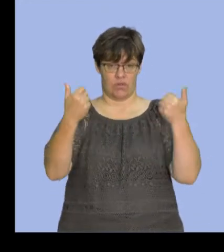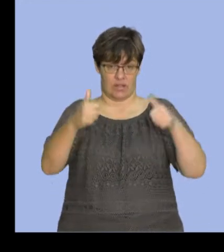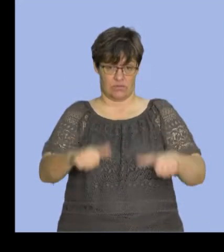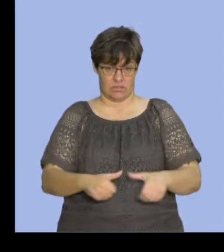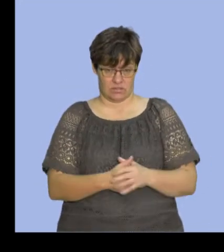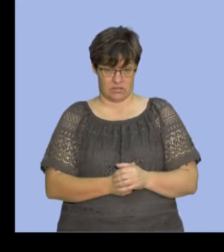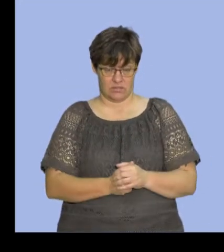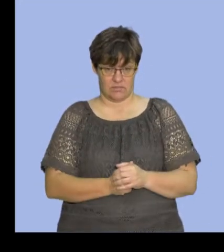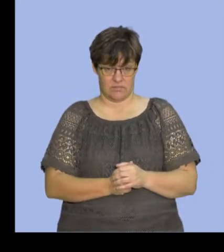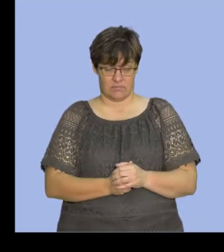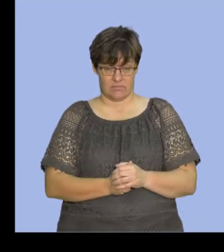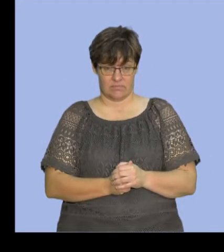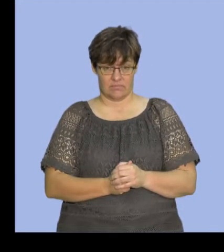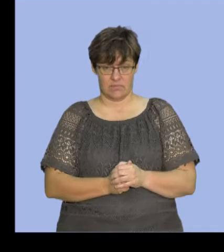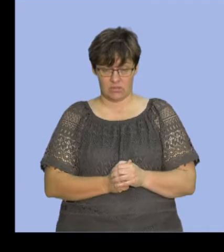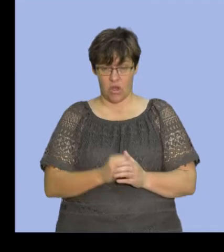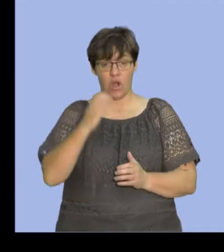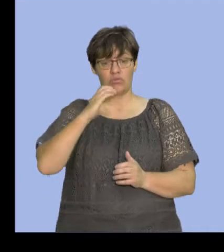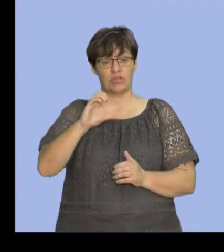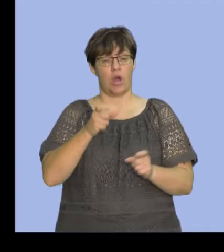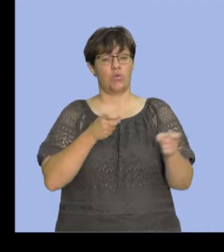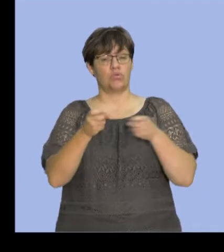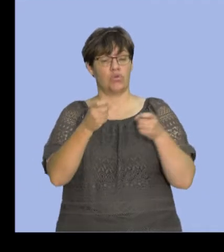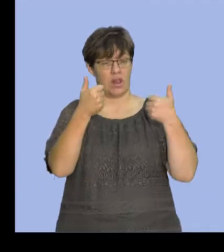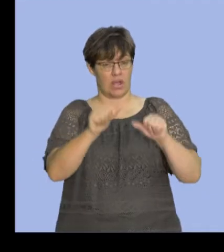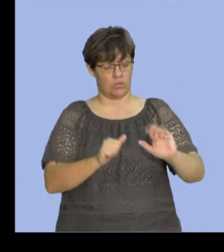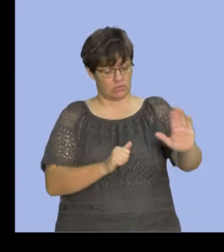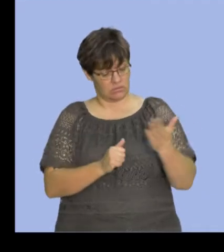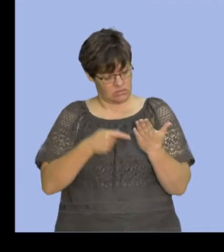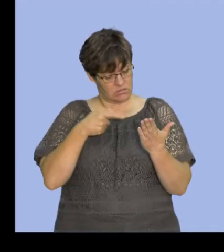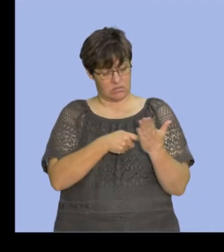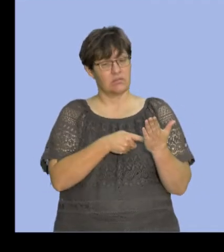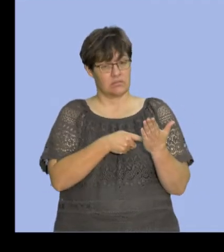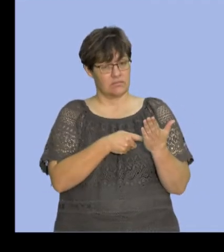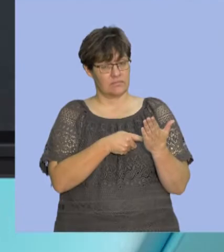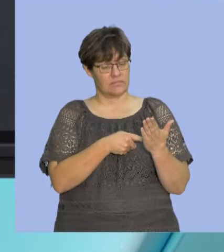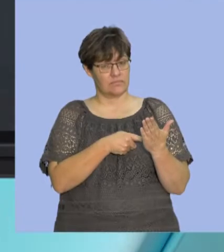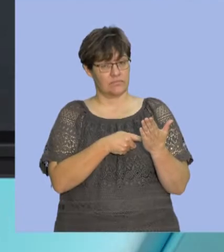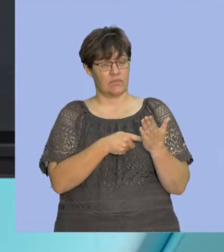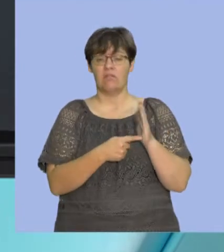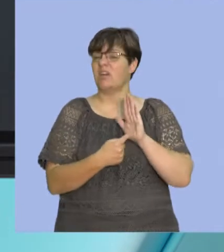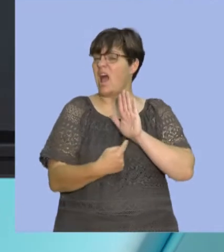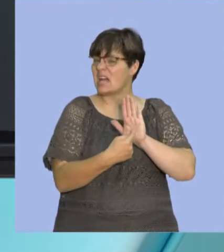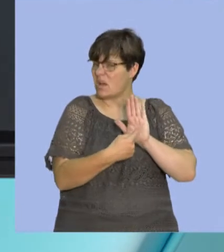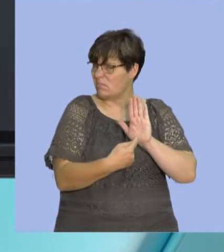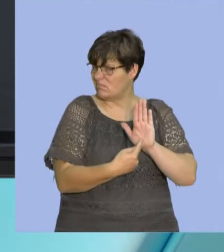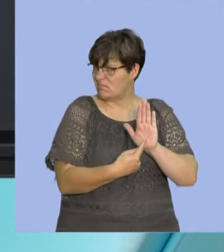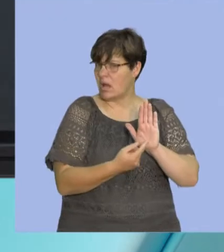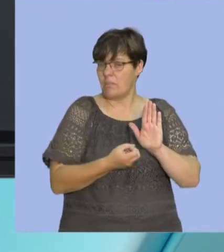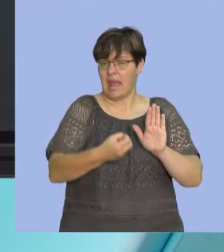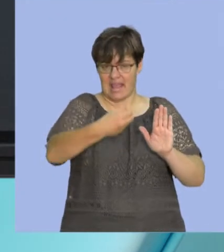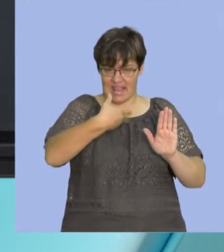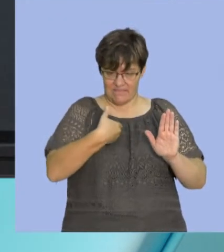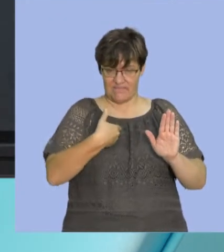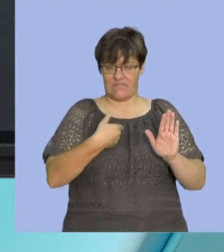Okay, so this is your creditors control account that's given to you. So in this particular example, you are given a